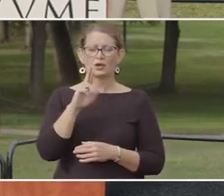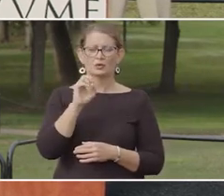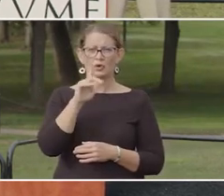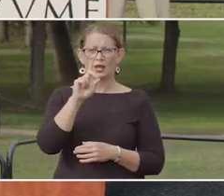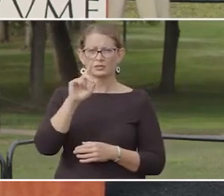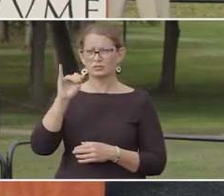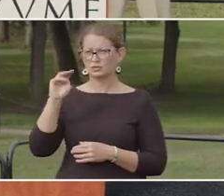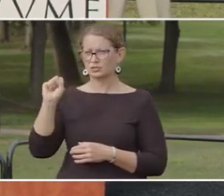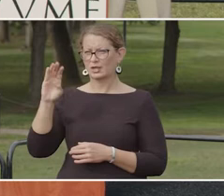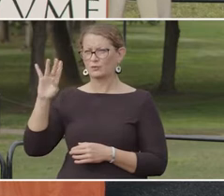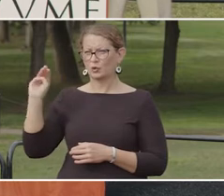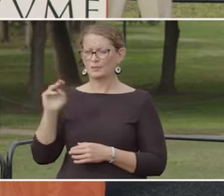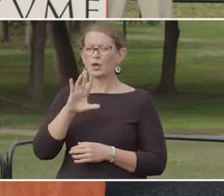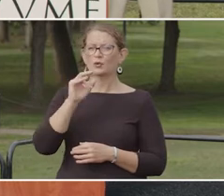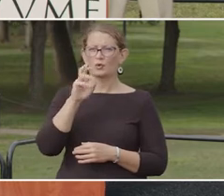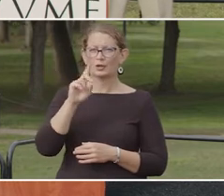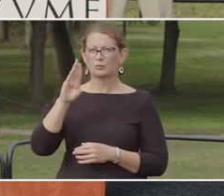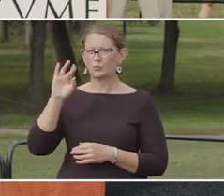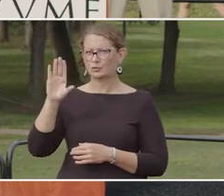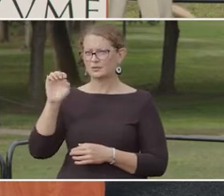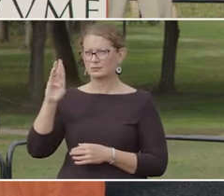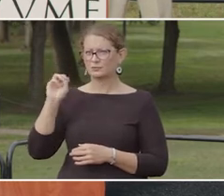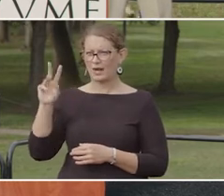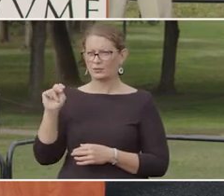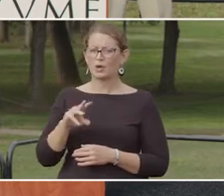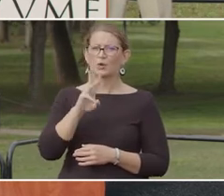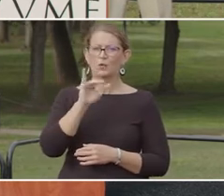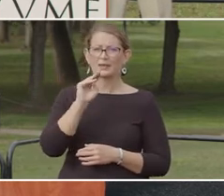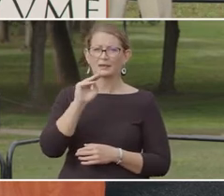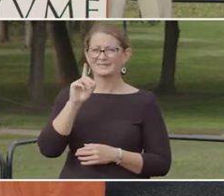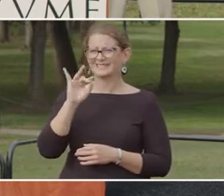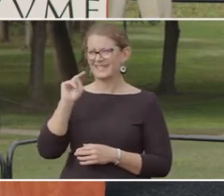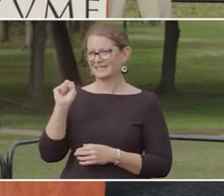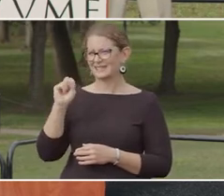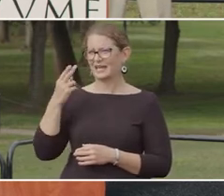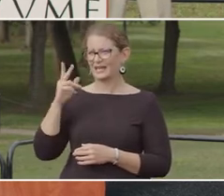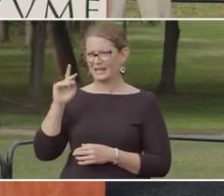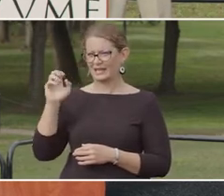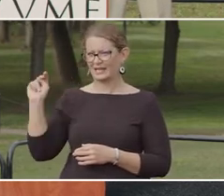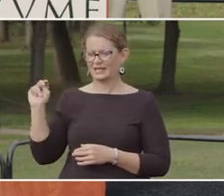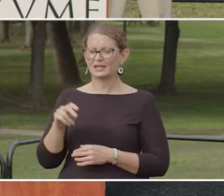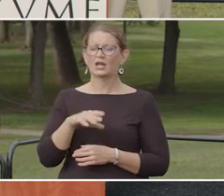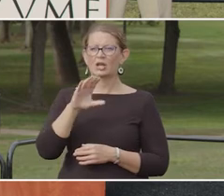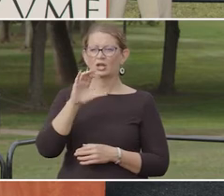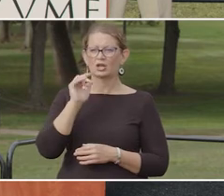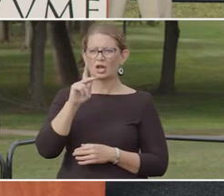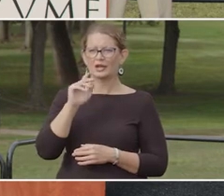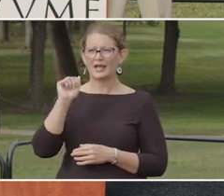Brown, Ronald Bruce Brown, William Dennis Cannon, Clark A.